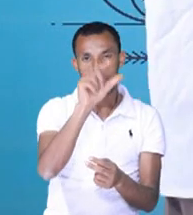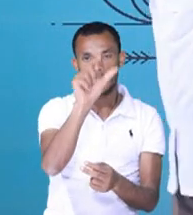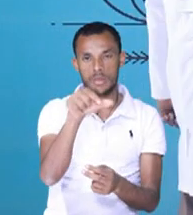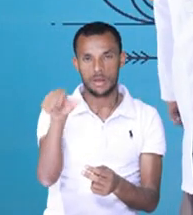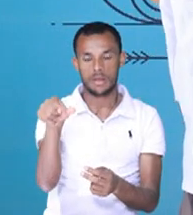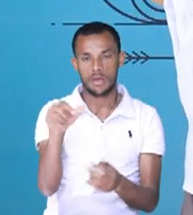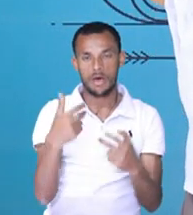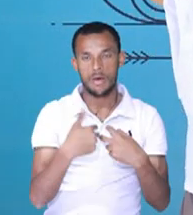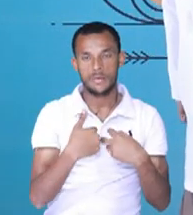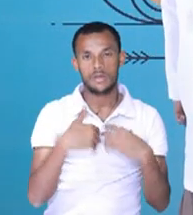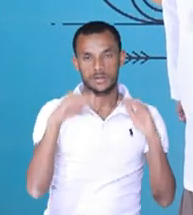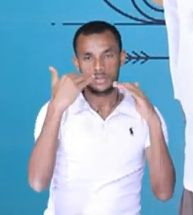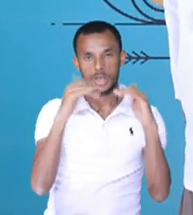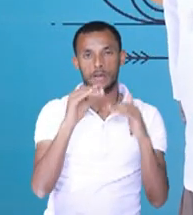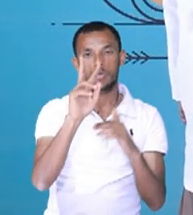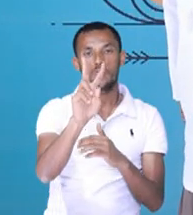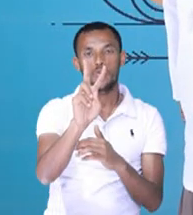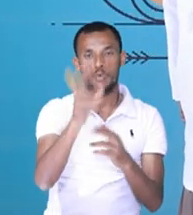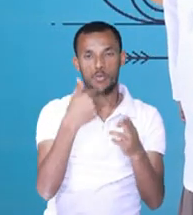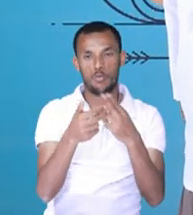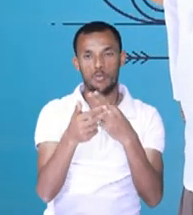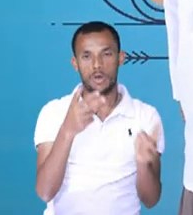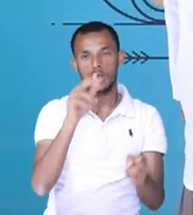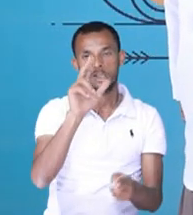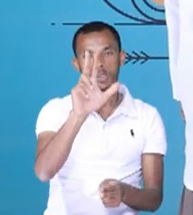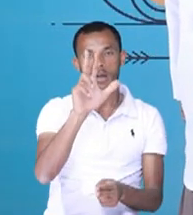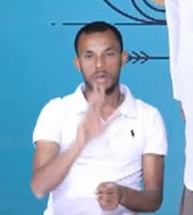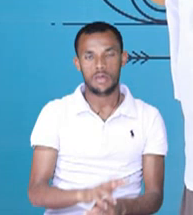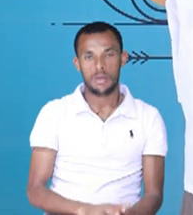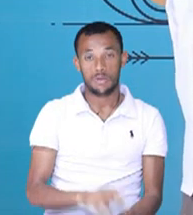matrix having size 2 by 3.